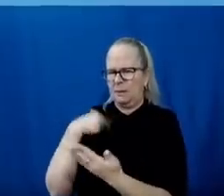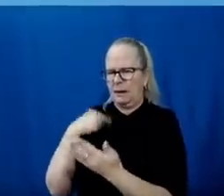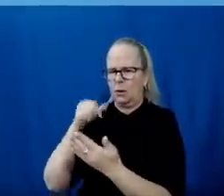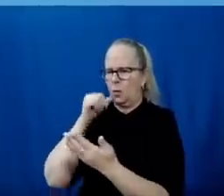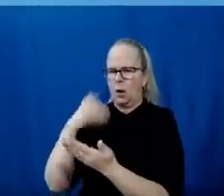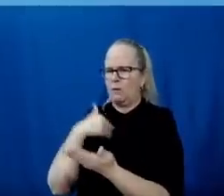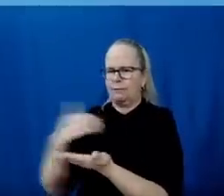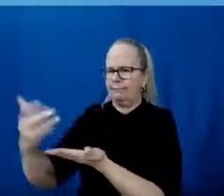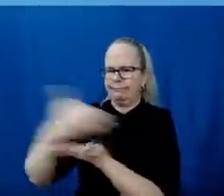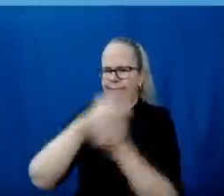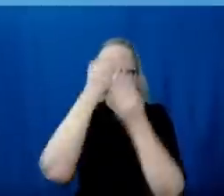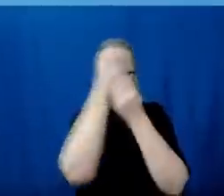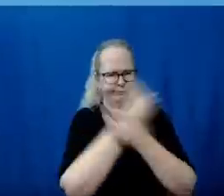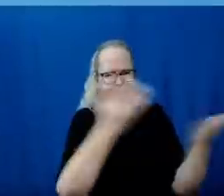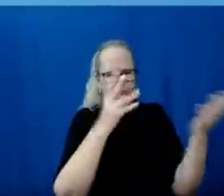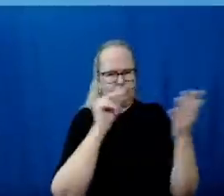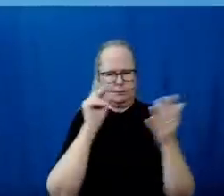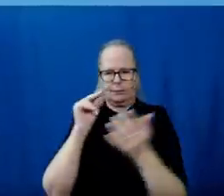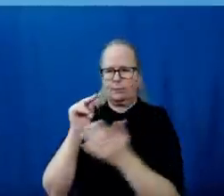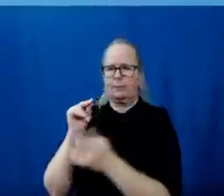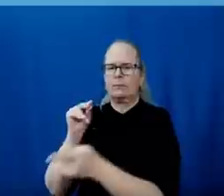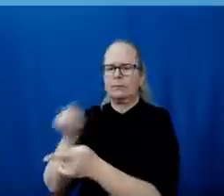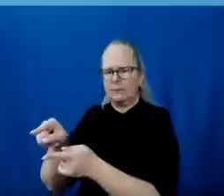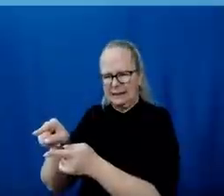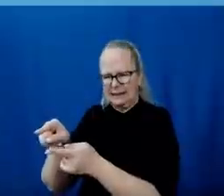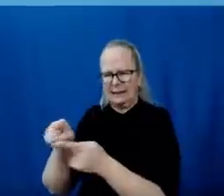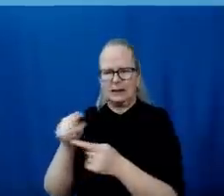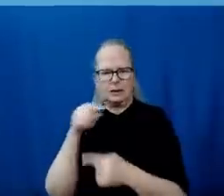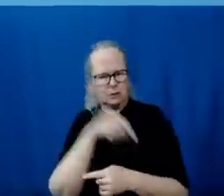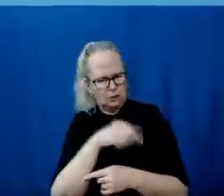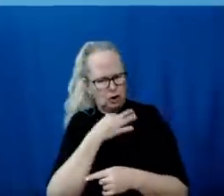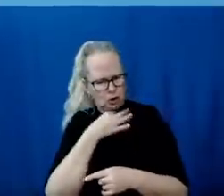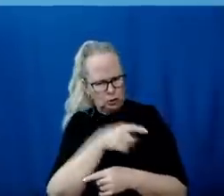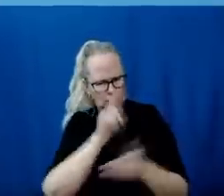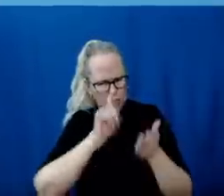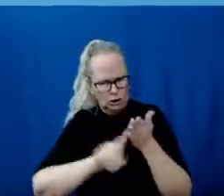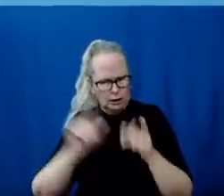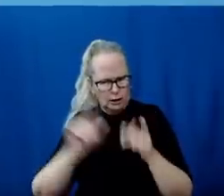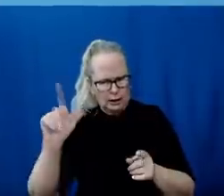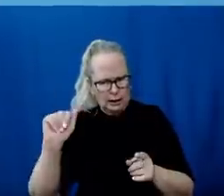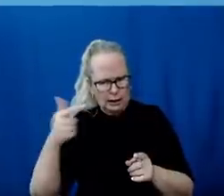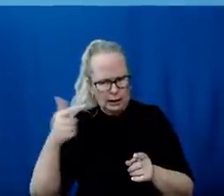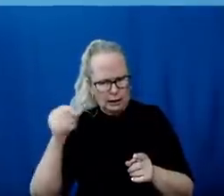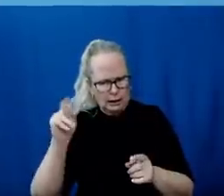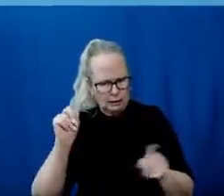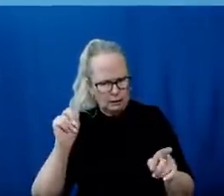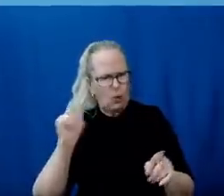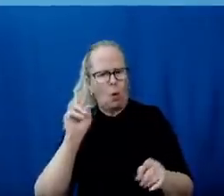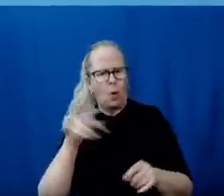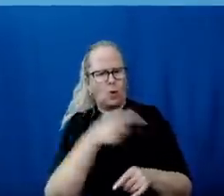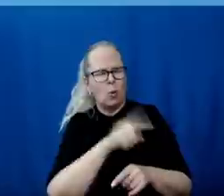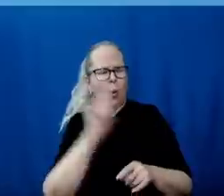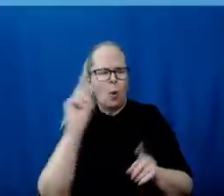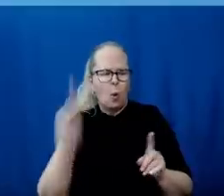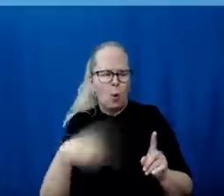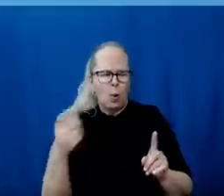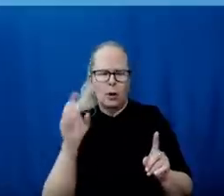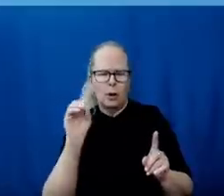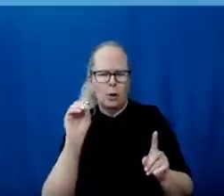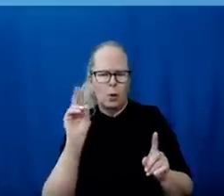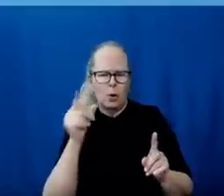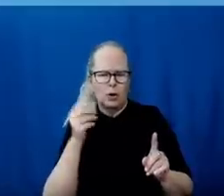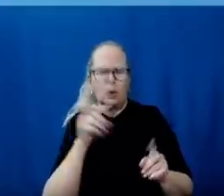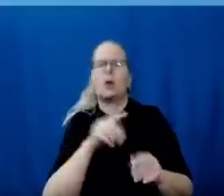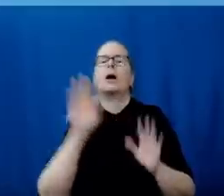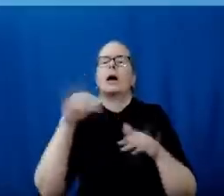types of data publicly. Do you do lagoons and or just sort of mechanical activated sludge type?